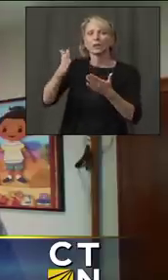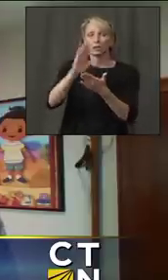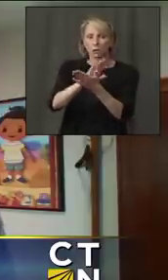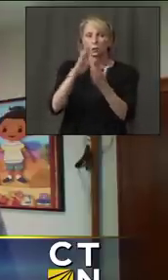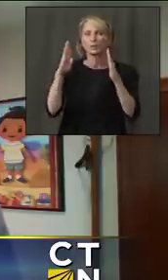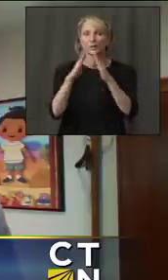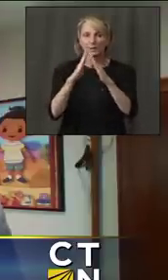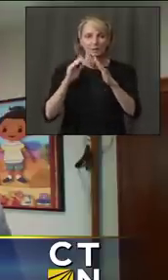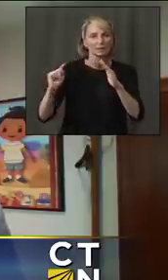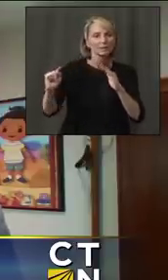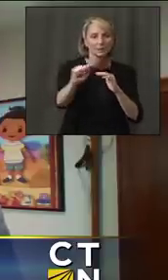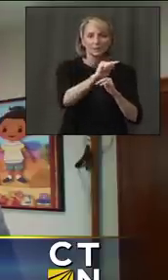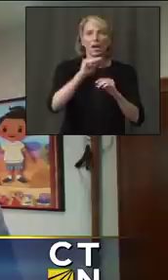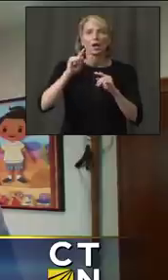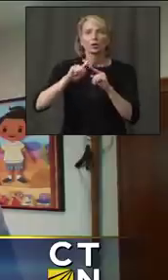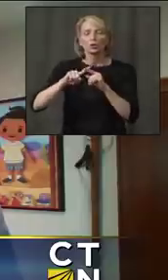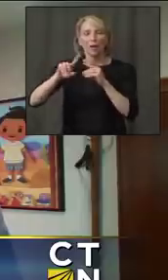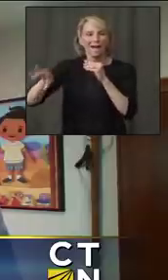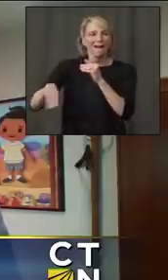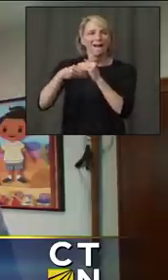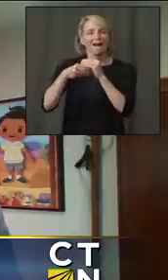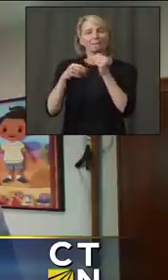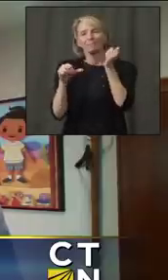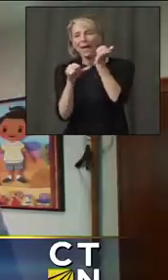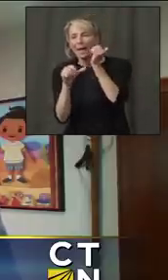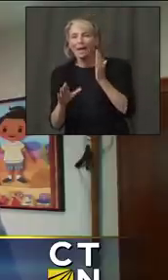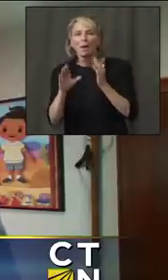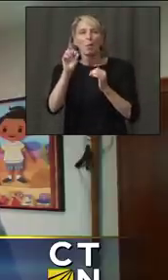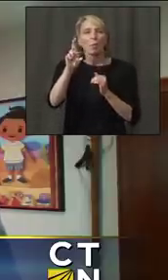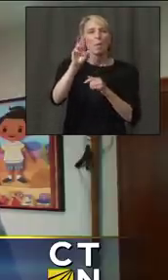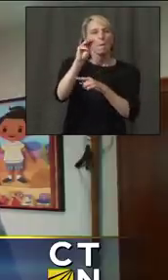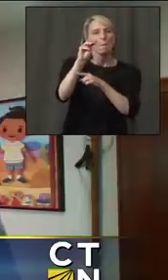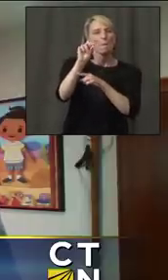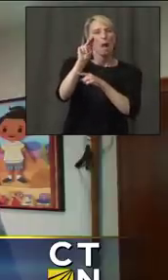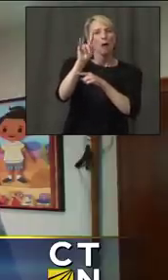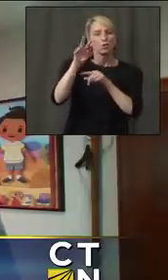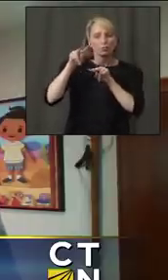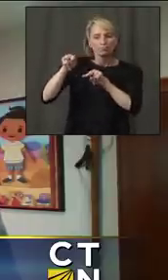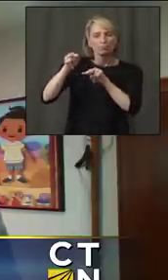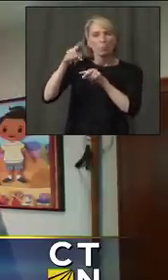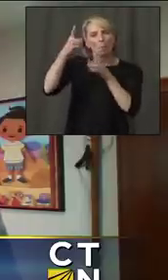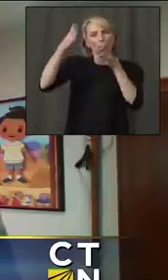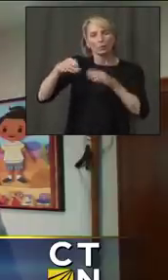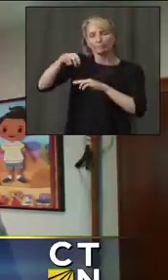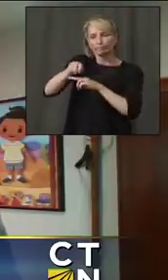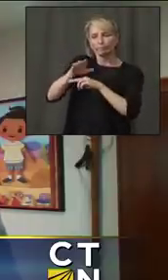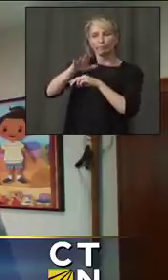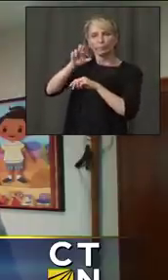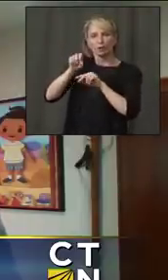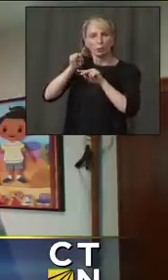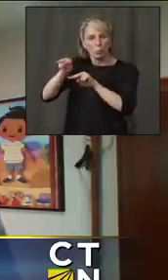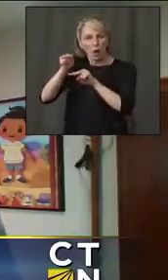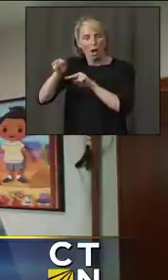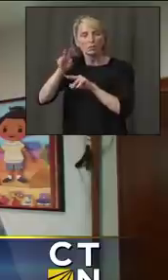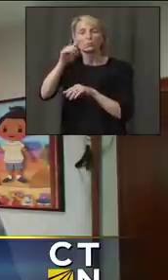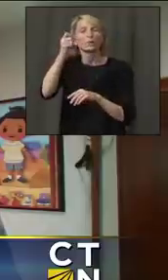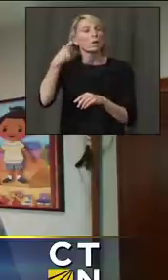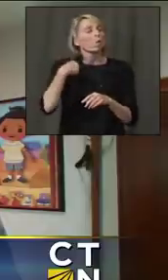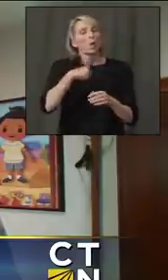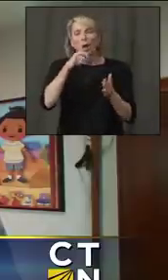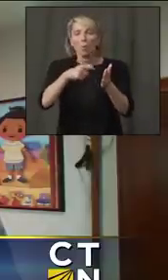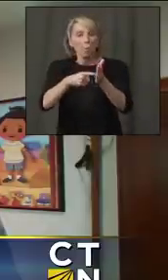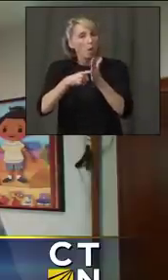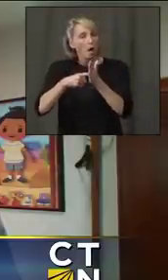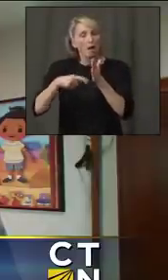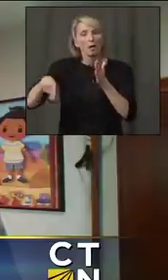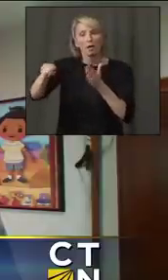get students acclimated into the process of where to sit, assigned seating. And while we're not requiring temperature